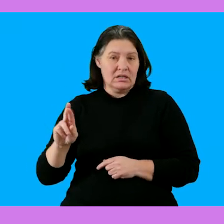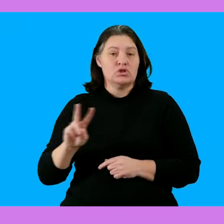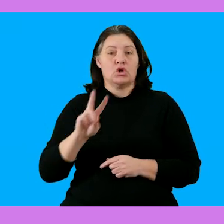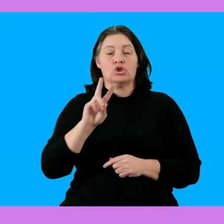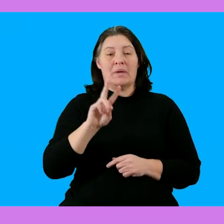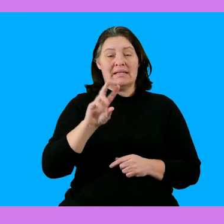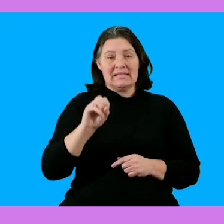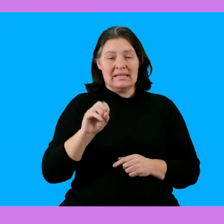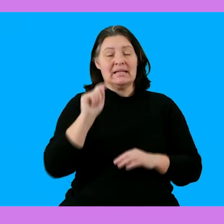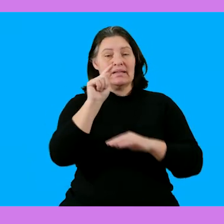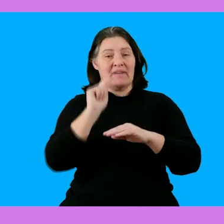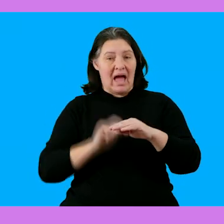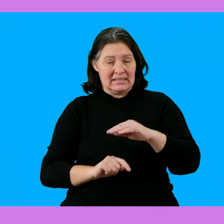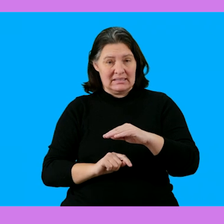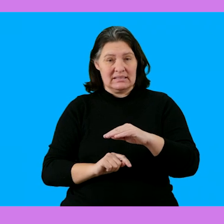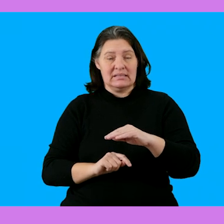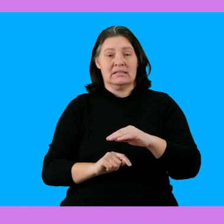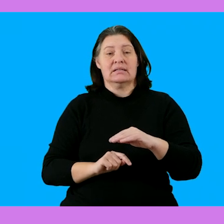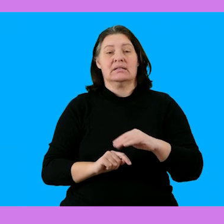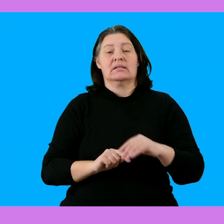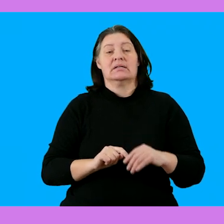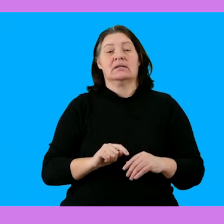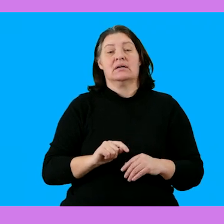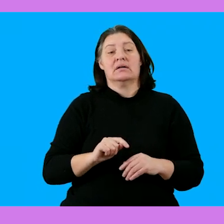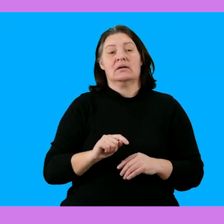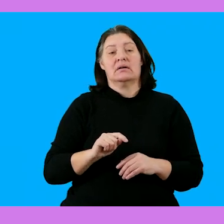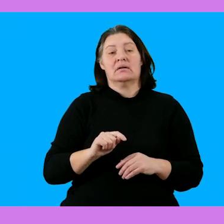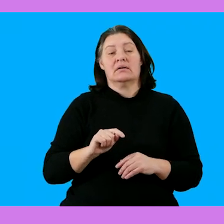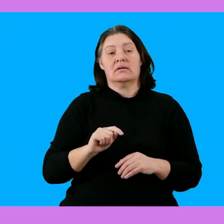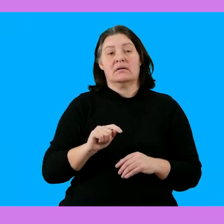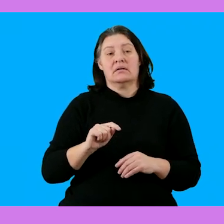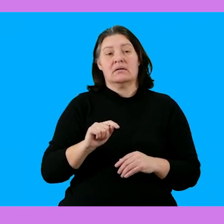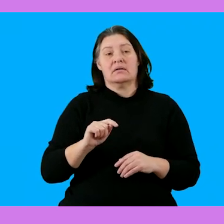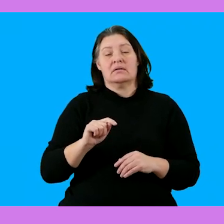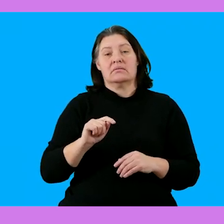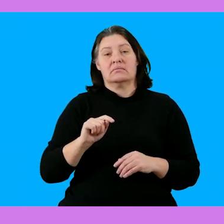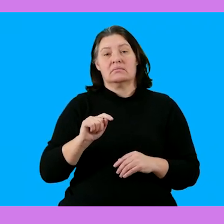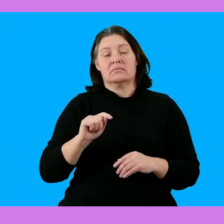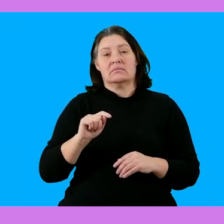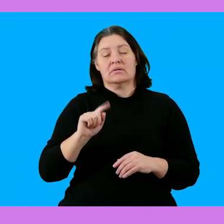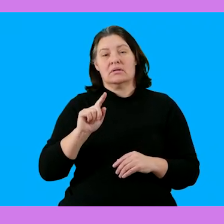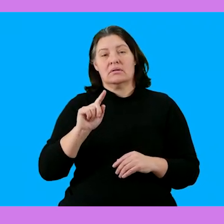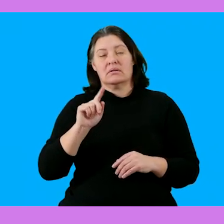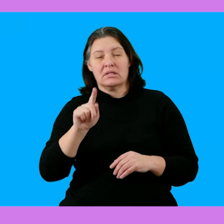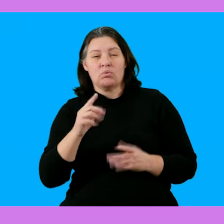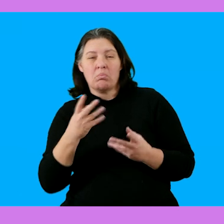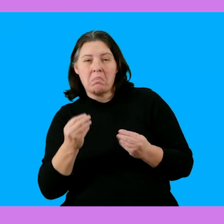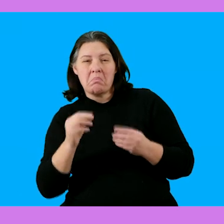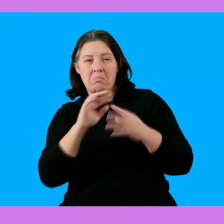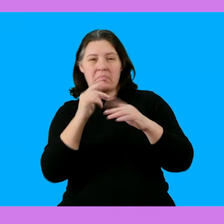20 divided by 100 multiplied by 12,000. So this will give